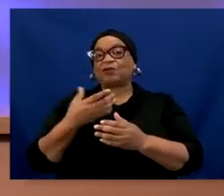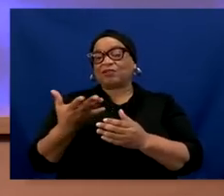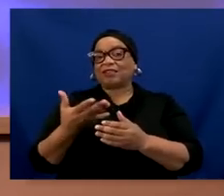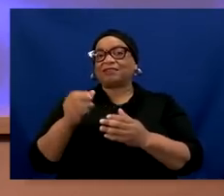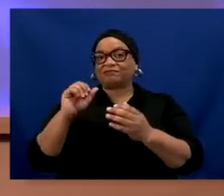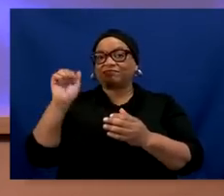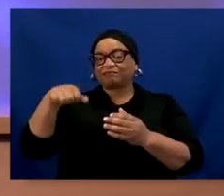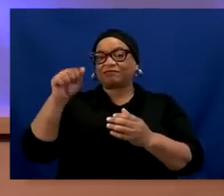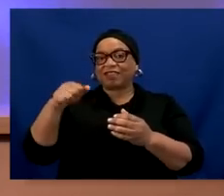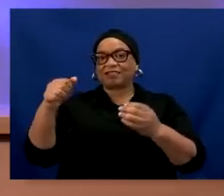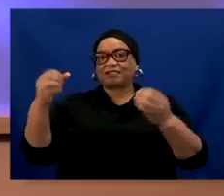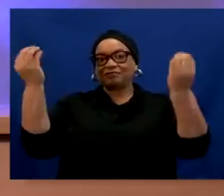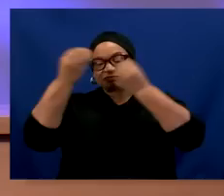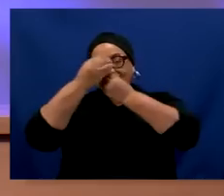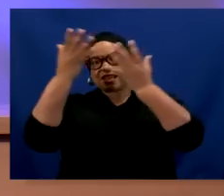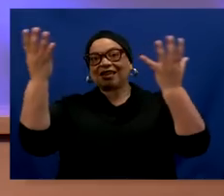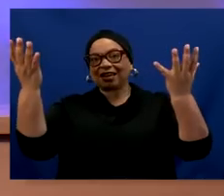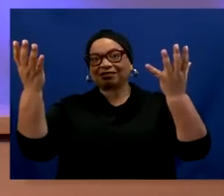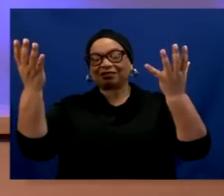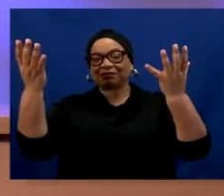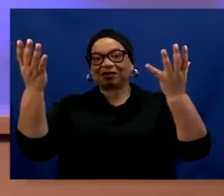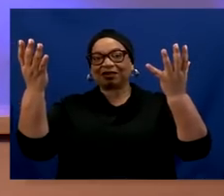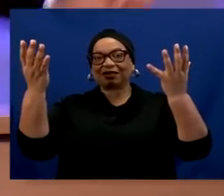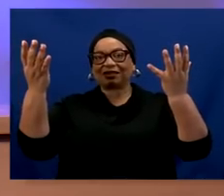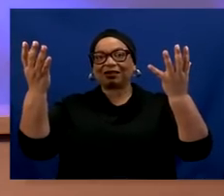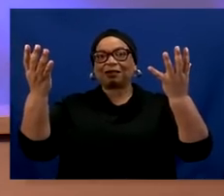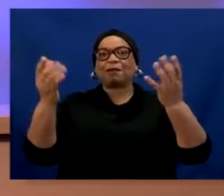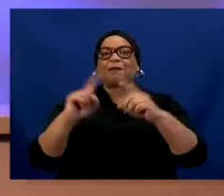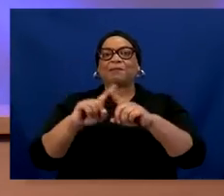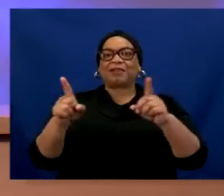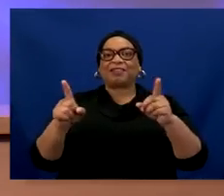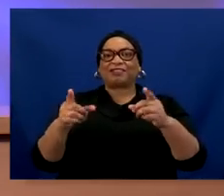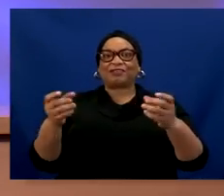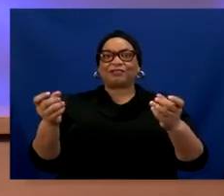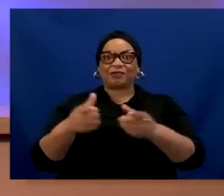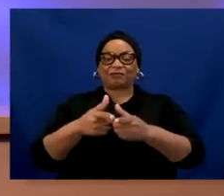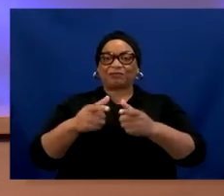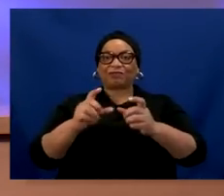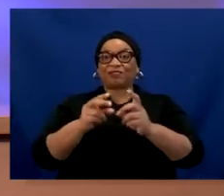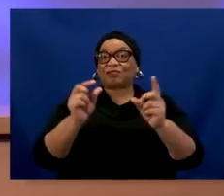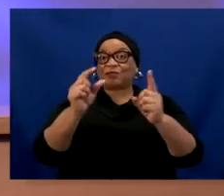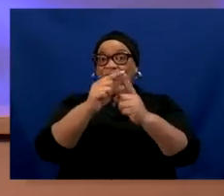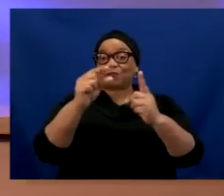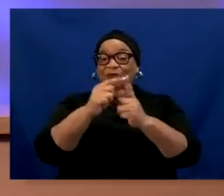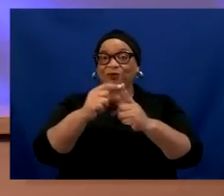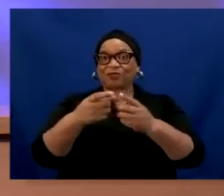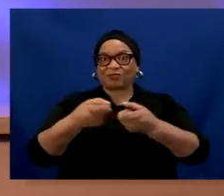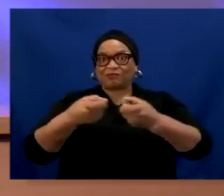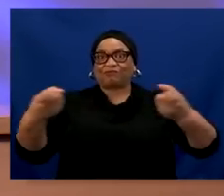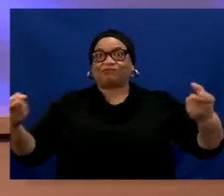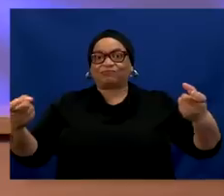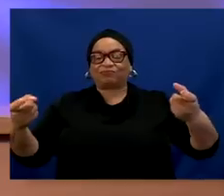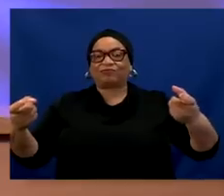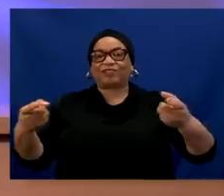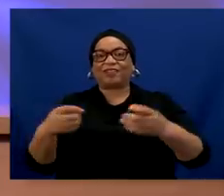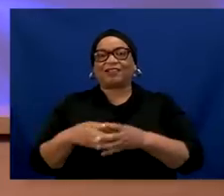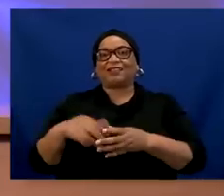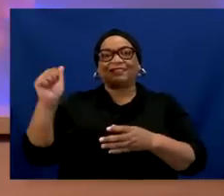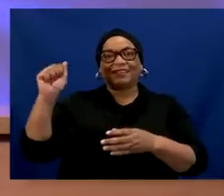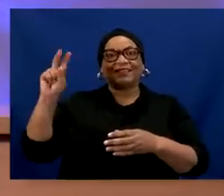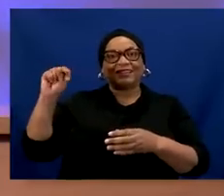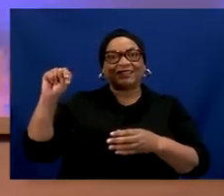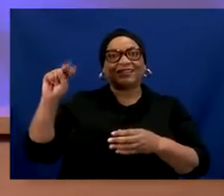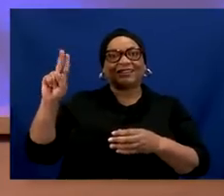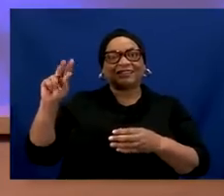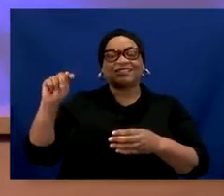but that's not big enough. You gotta say annunciation. Yeah, we could say the proclamation, but that's too